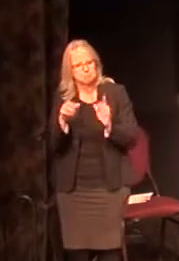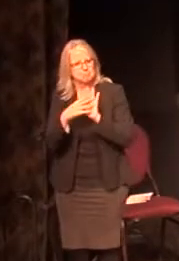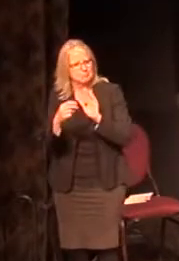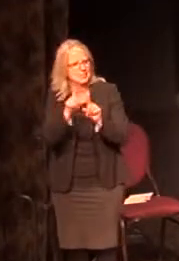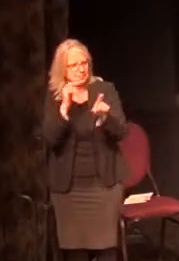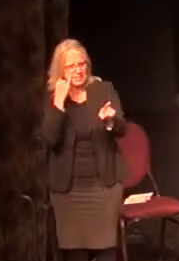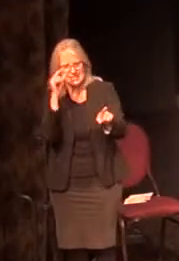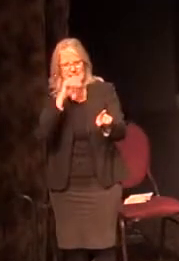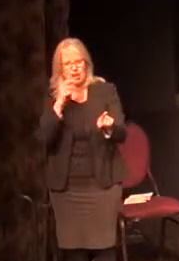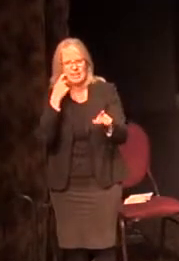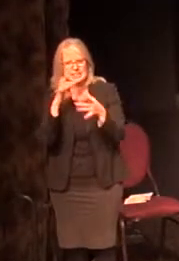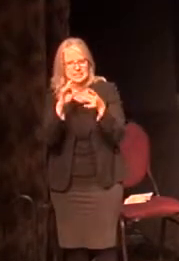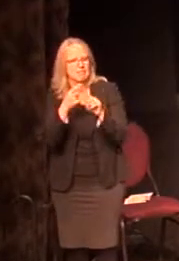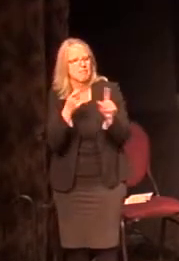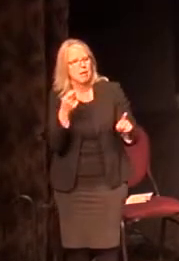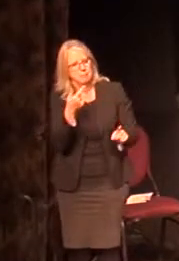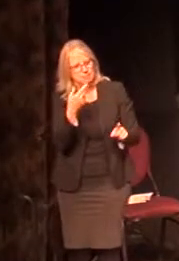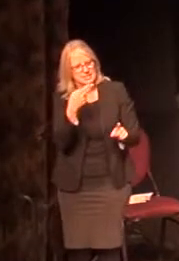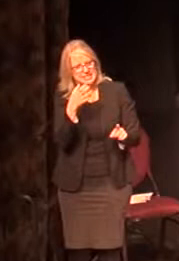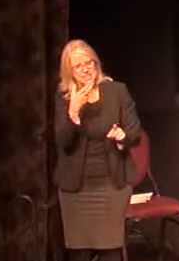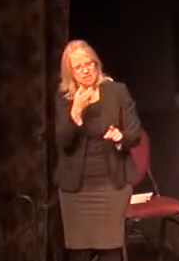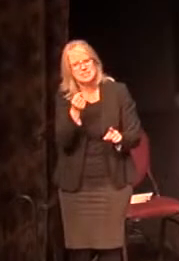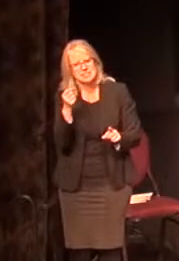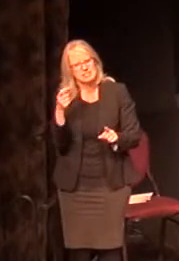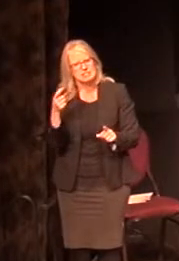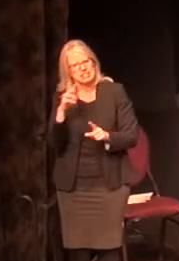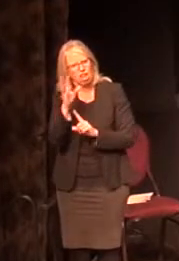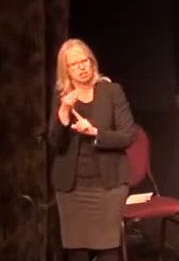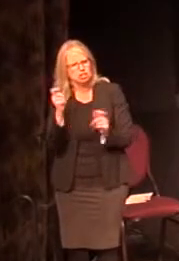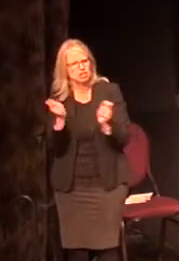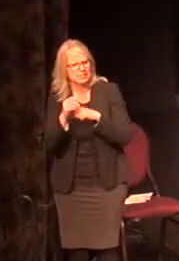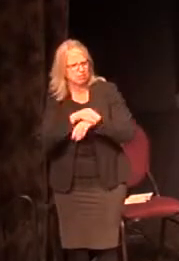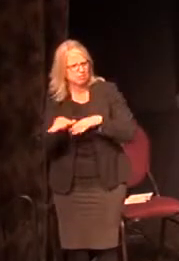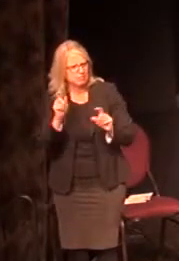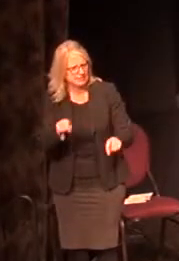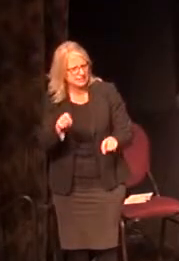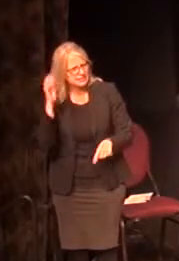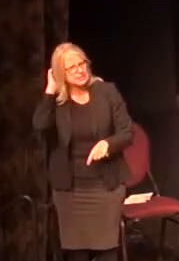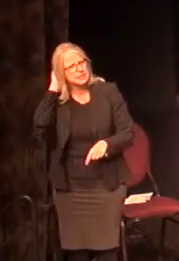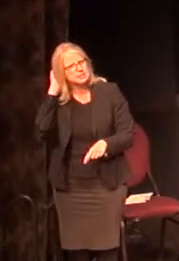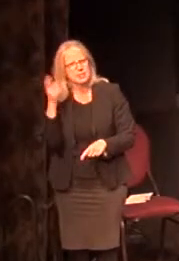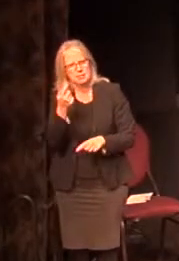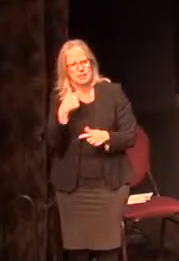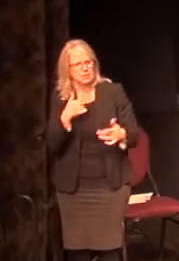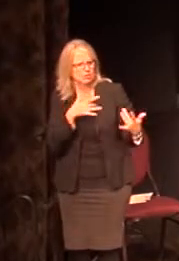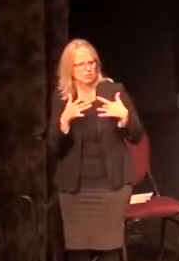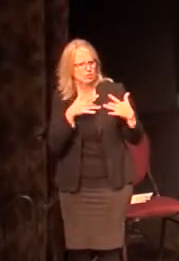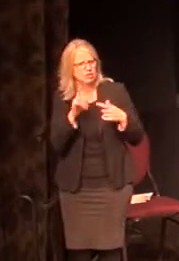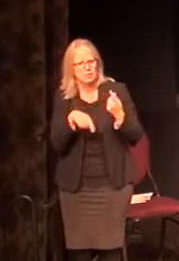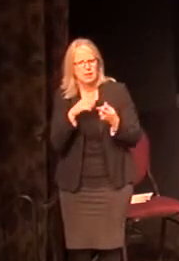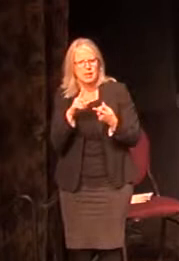was saying from Canadian Hearing Society as well. There's a need for a culture change. And so I have a bit of concern with regard